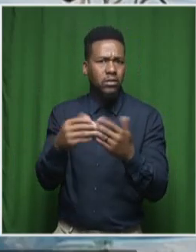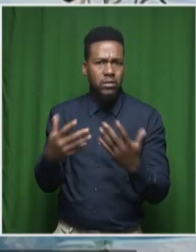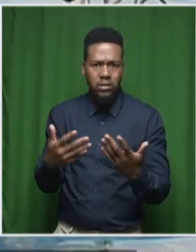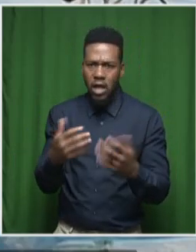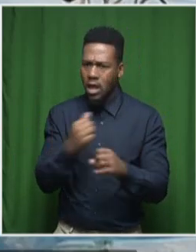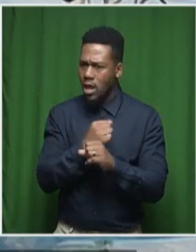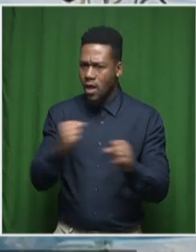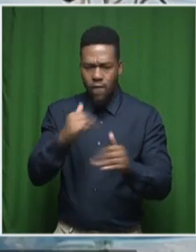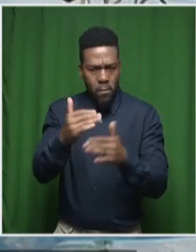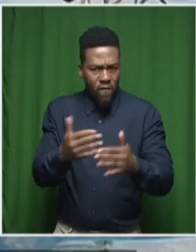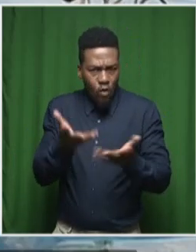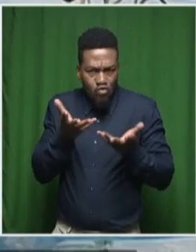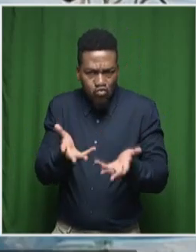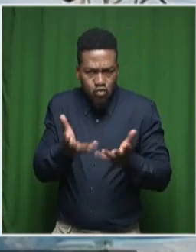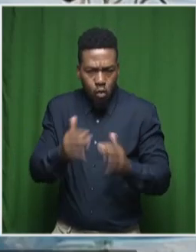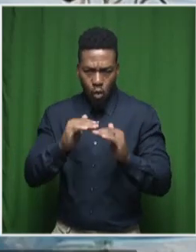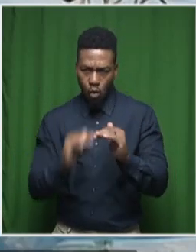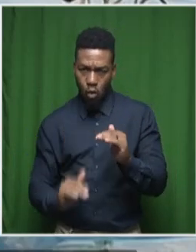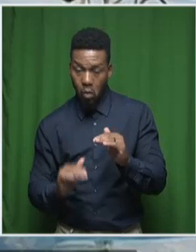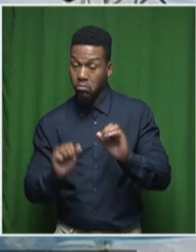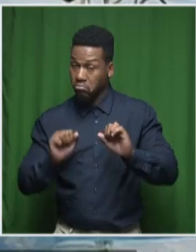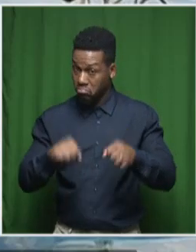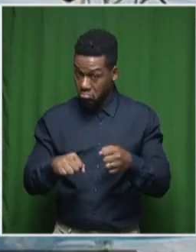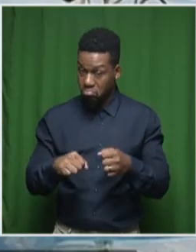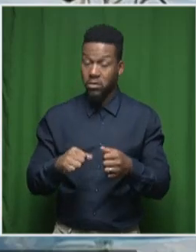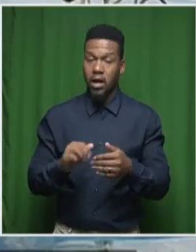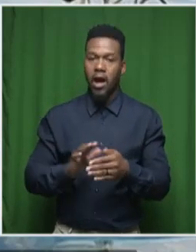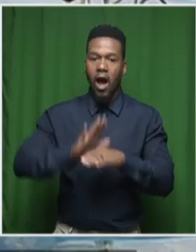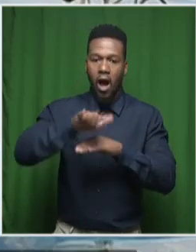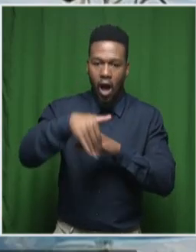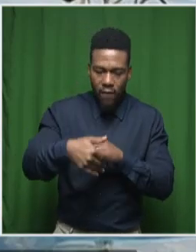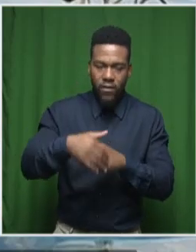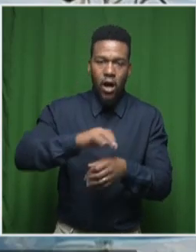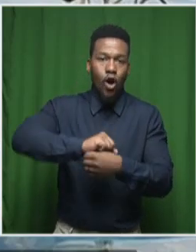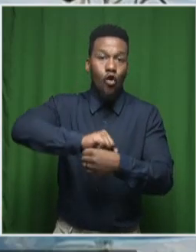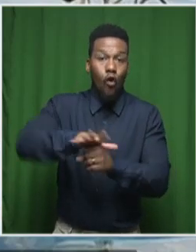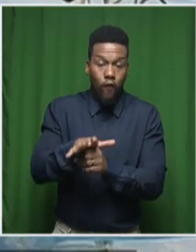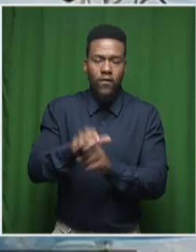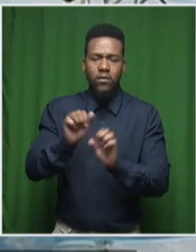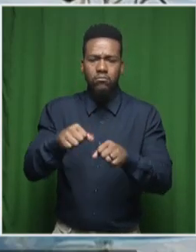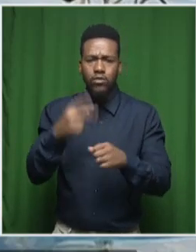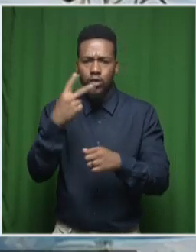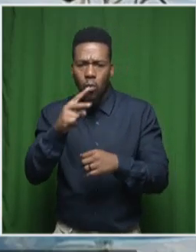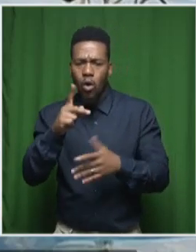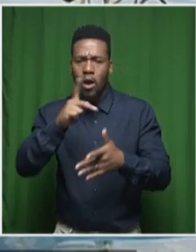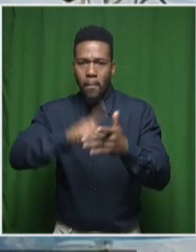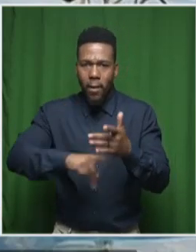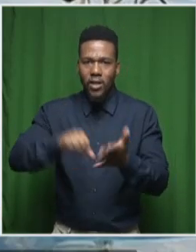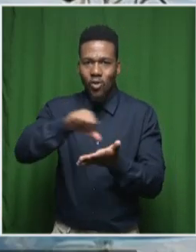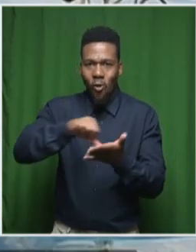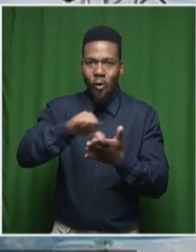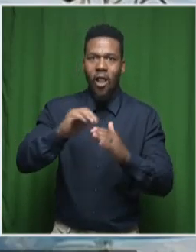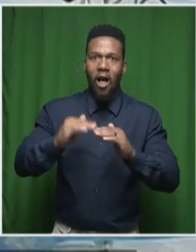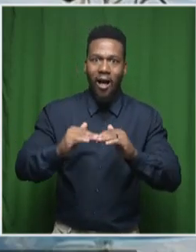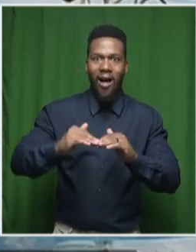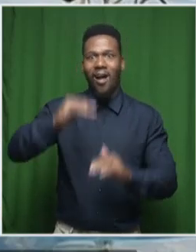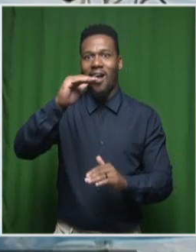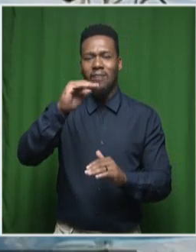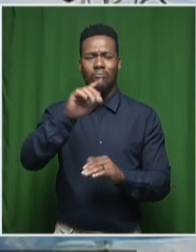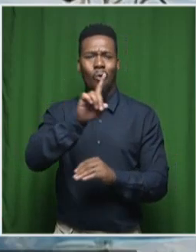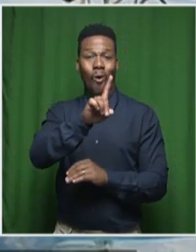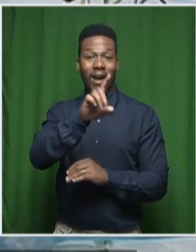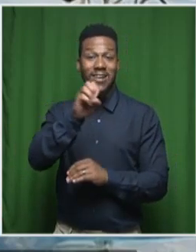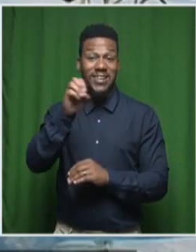times. And so we've seen, and also post-COVID, we also saw the price of Brent crude oil as well trading around $100